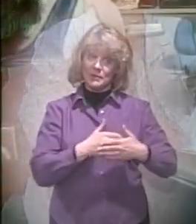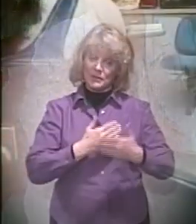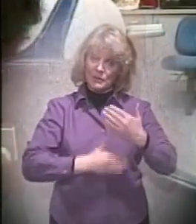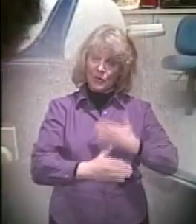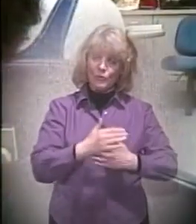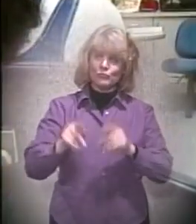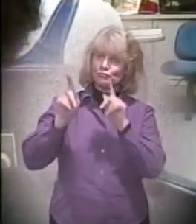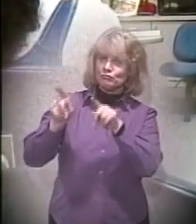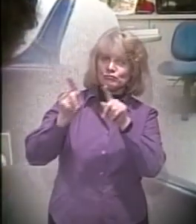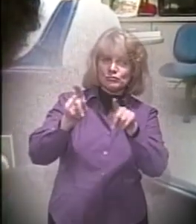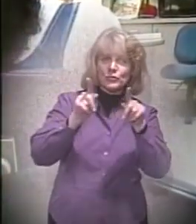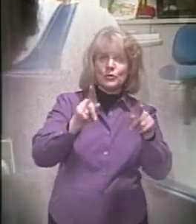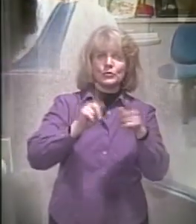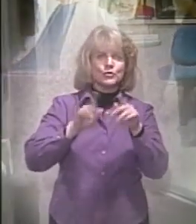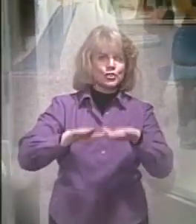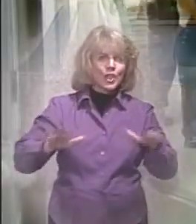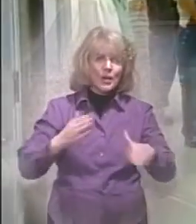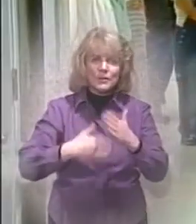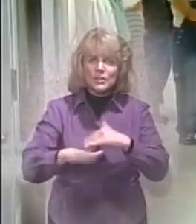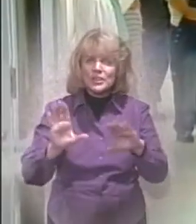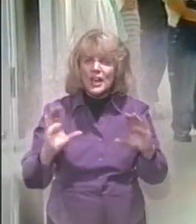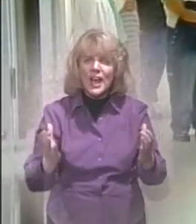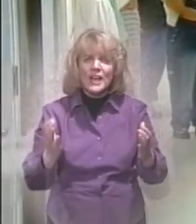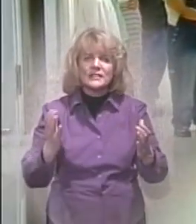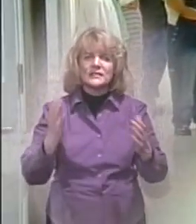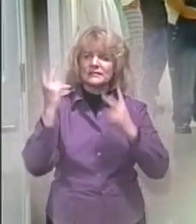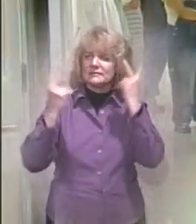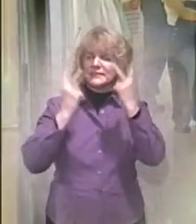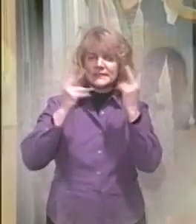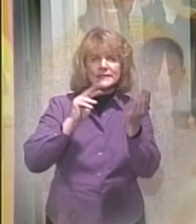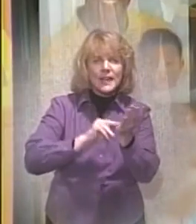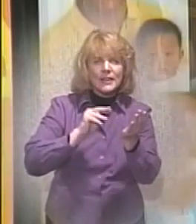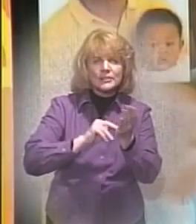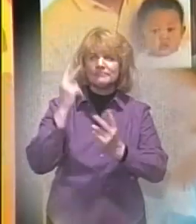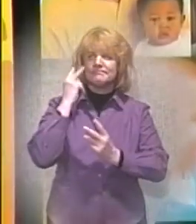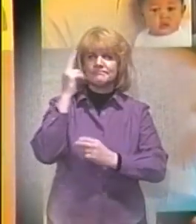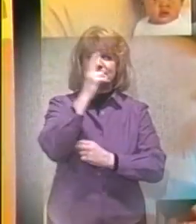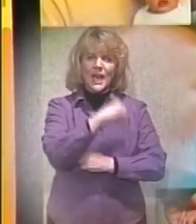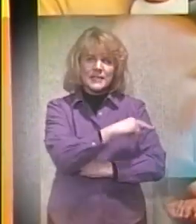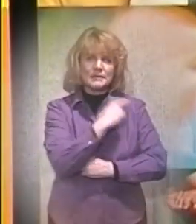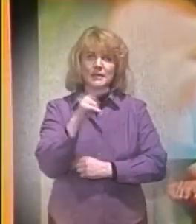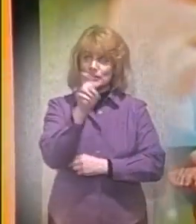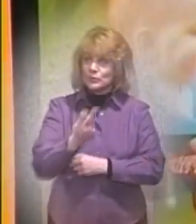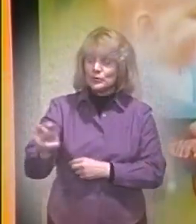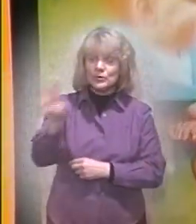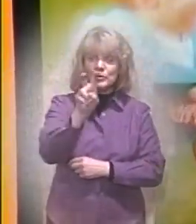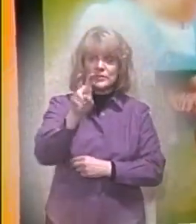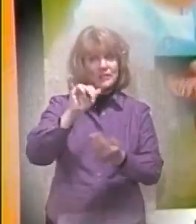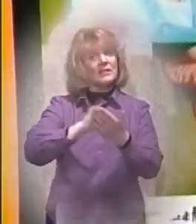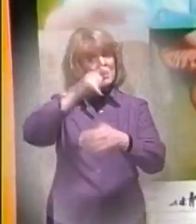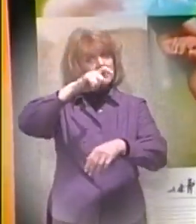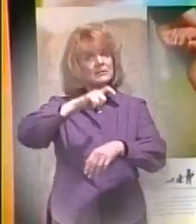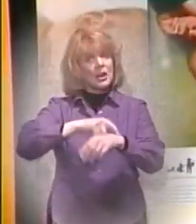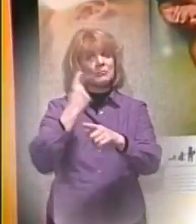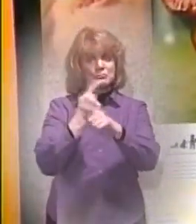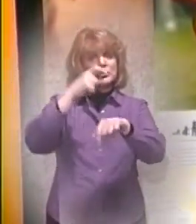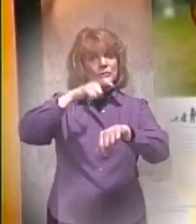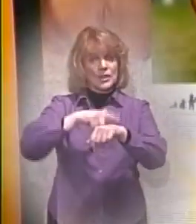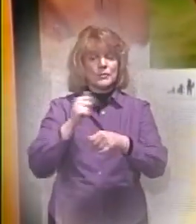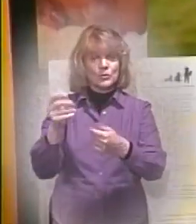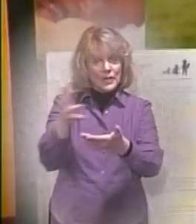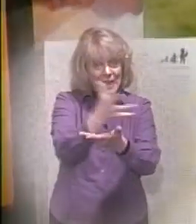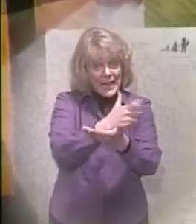visits, childbirth classes, and hospital tours are times to gather information and become familiar with